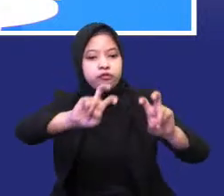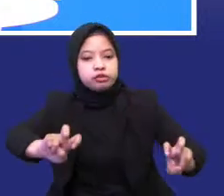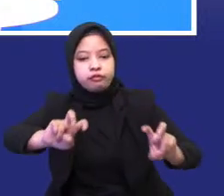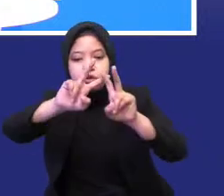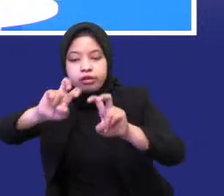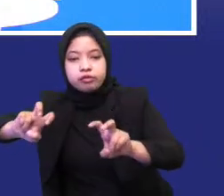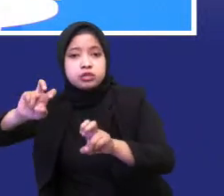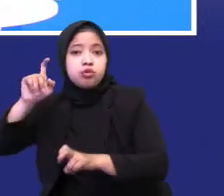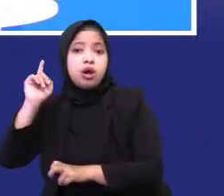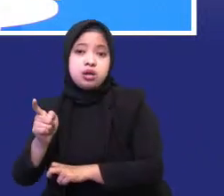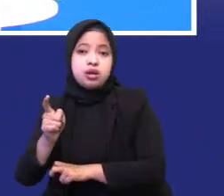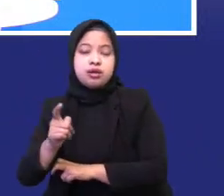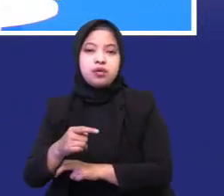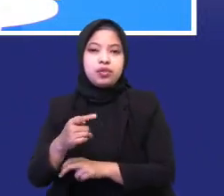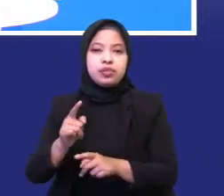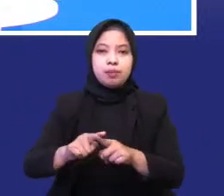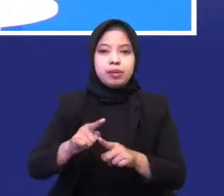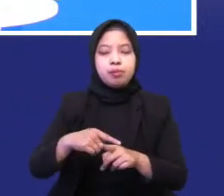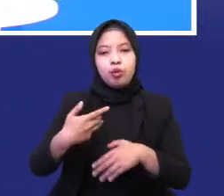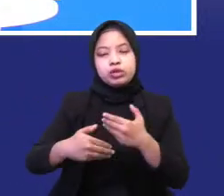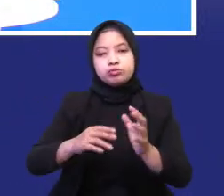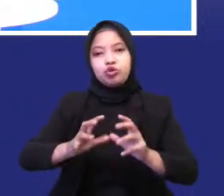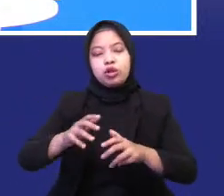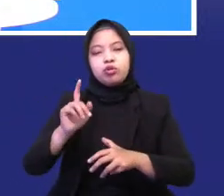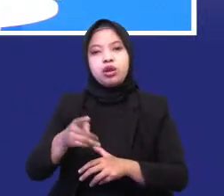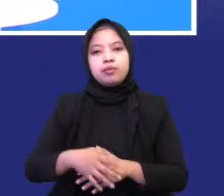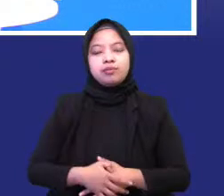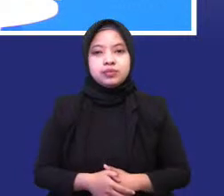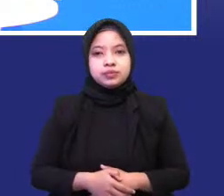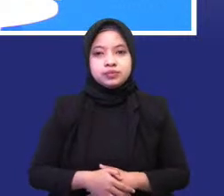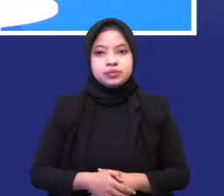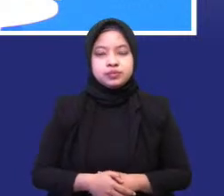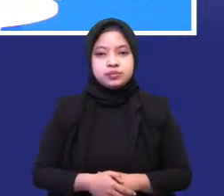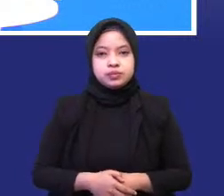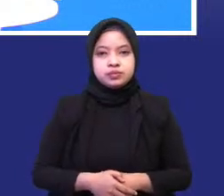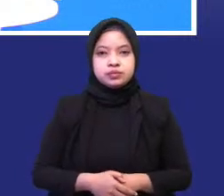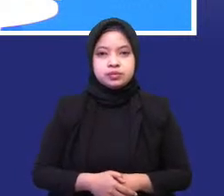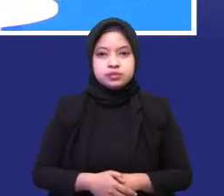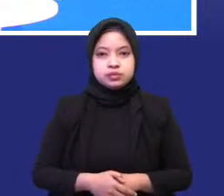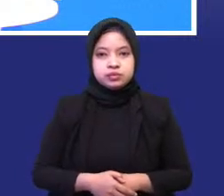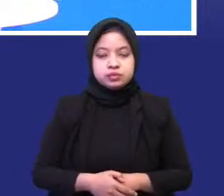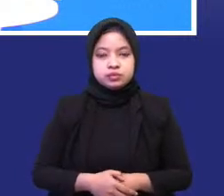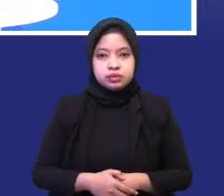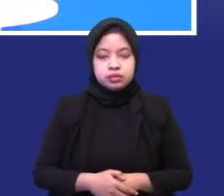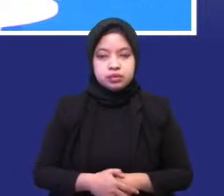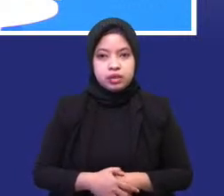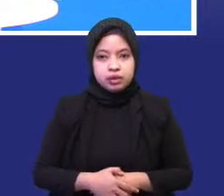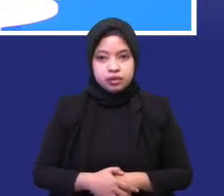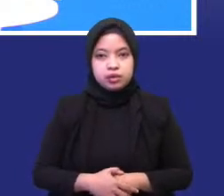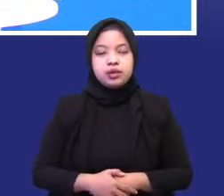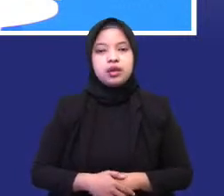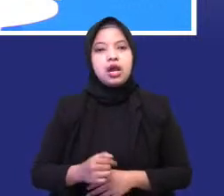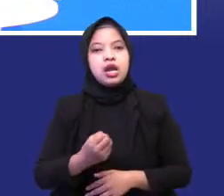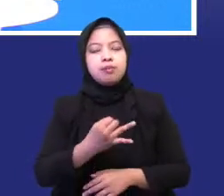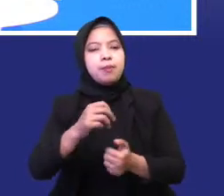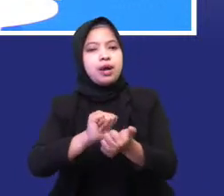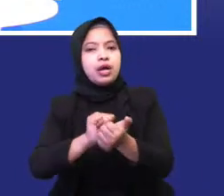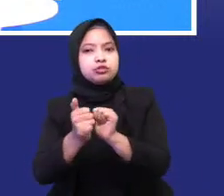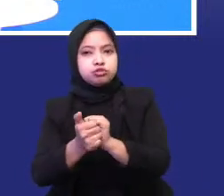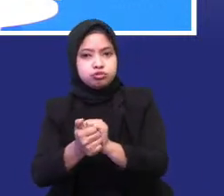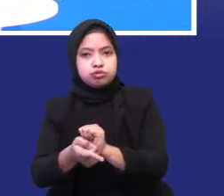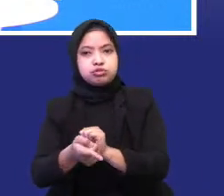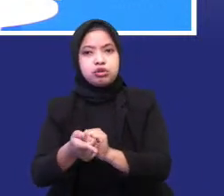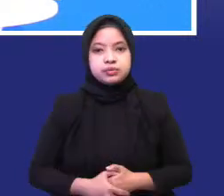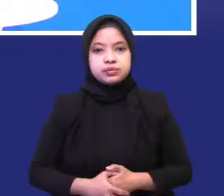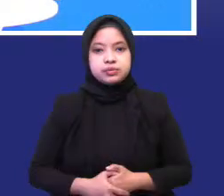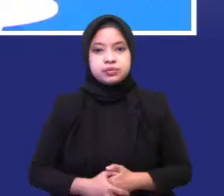see what is going on in the world. And one of the interesting event is the case in